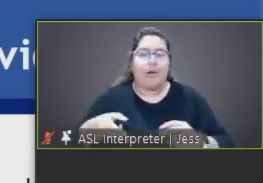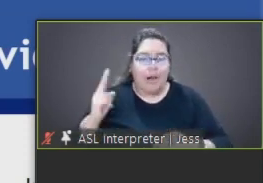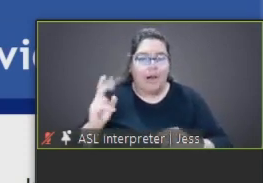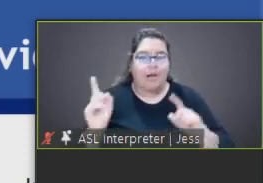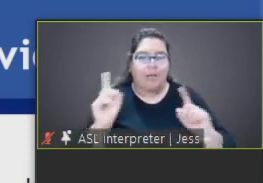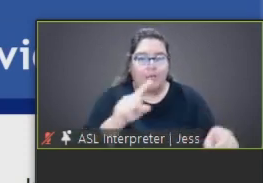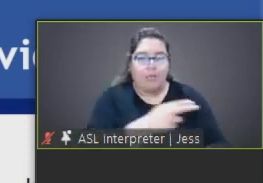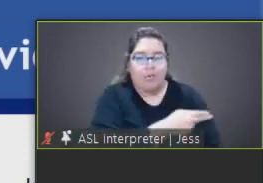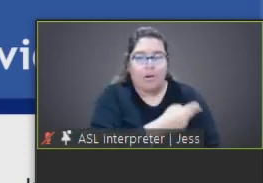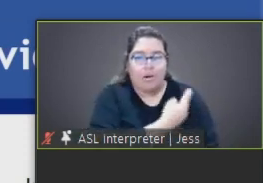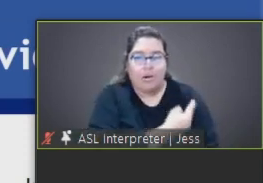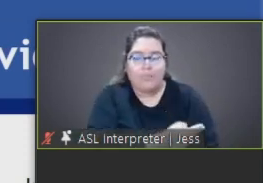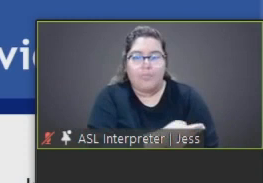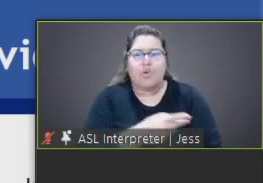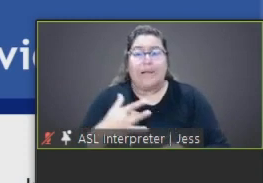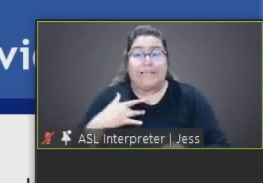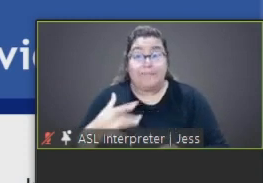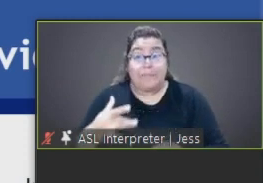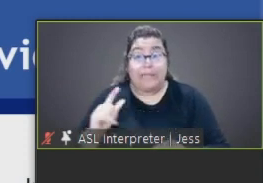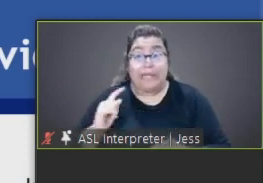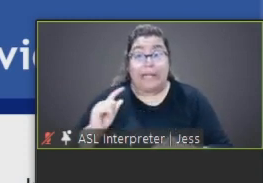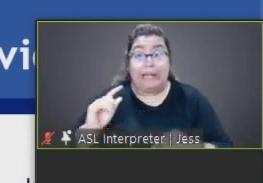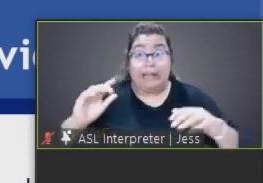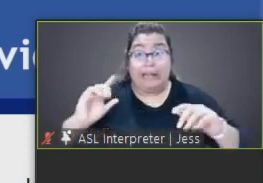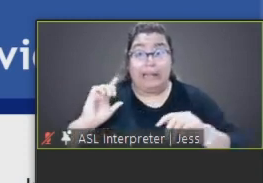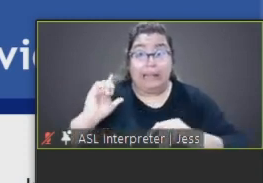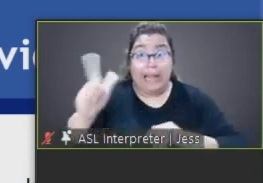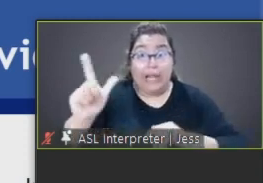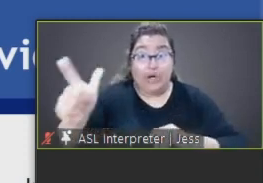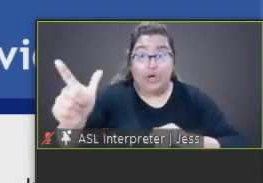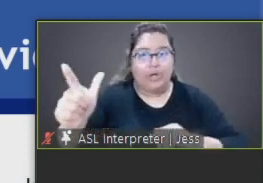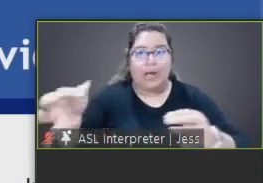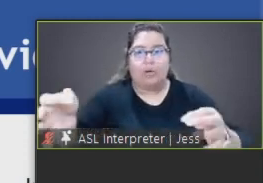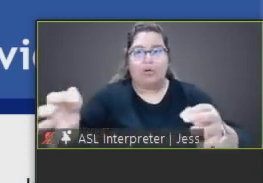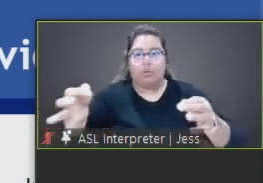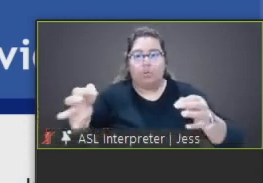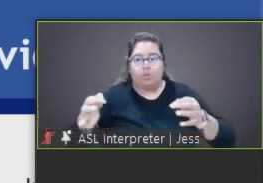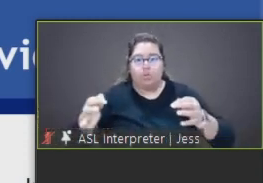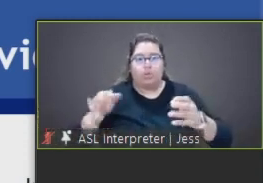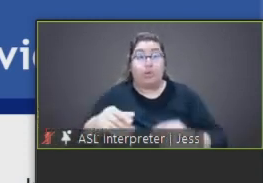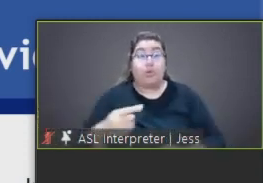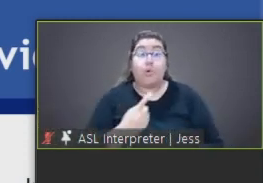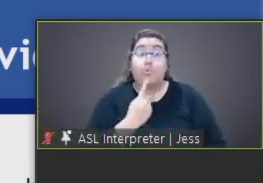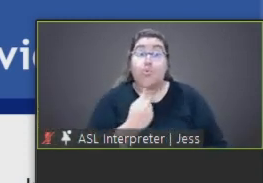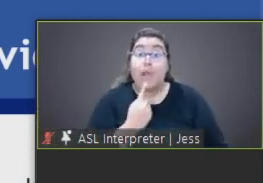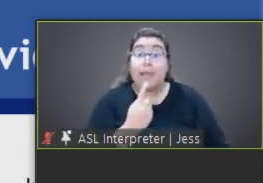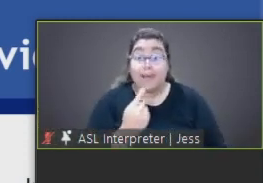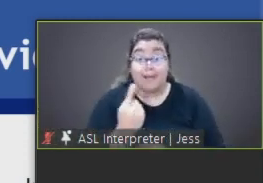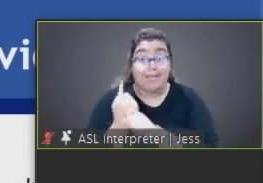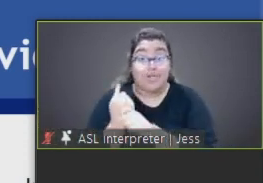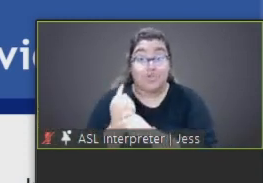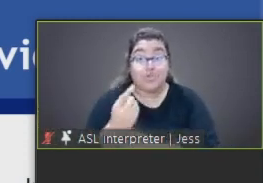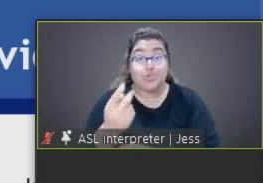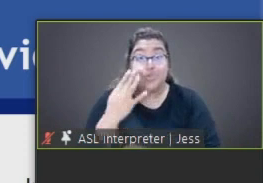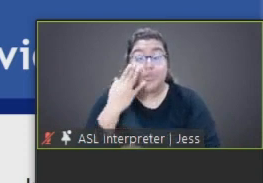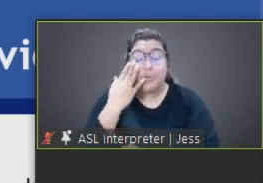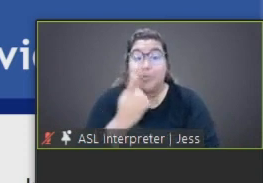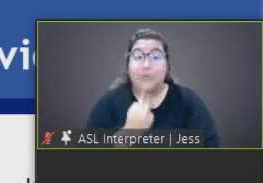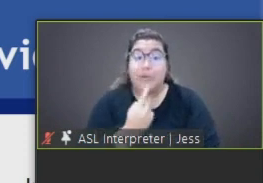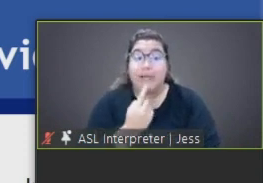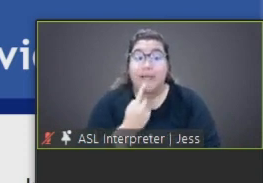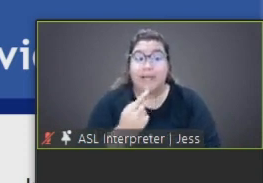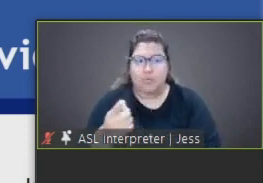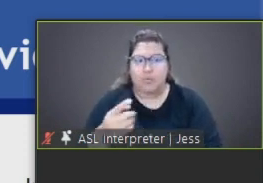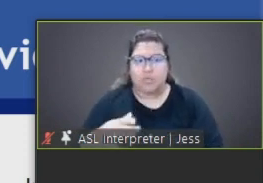than usual. One of the things that you will notice, if you look at the red line last season, you'll see that we saw this increasing number of hospitalizations